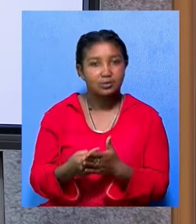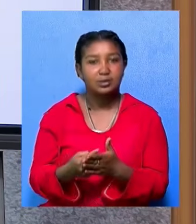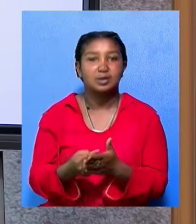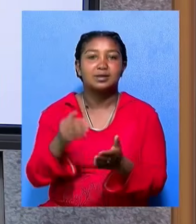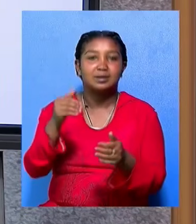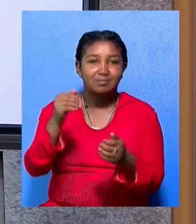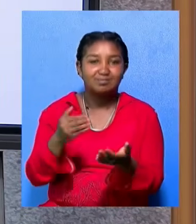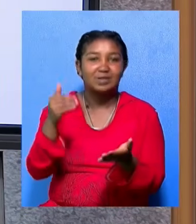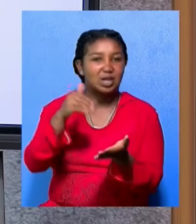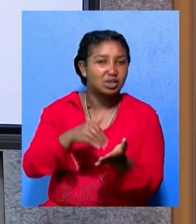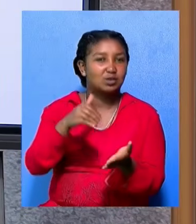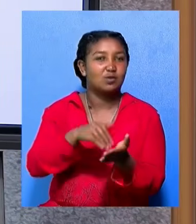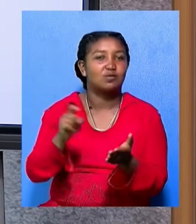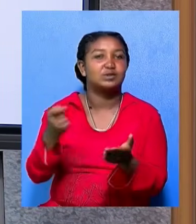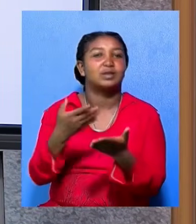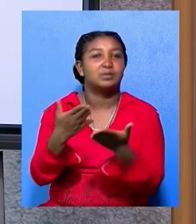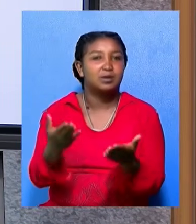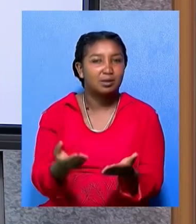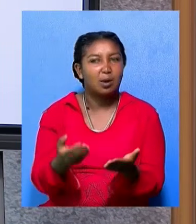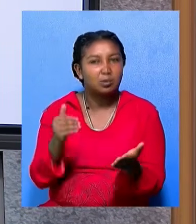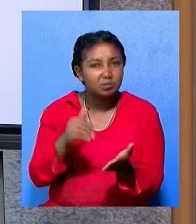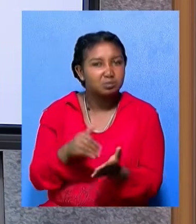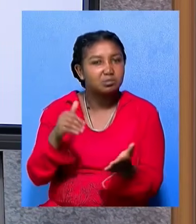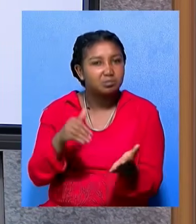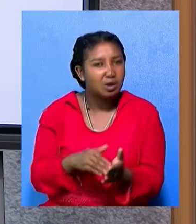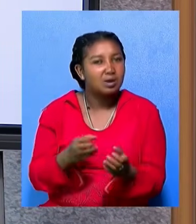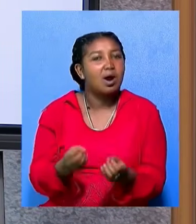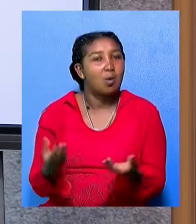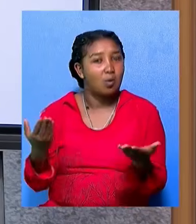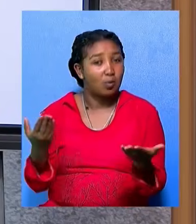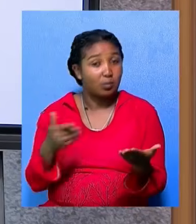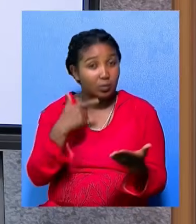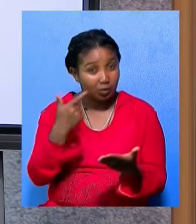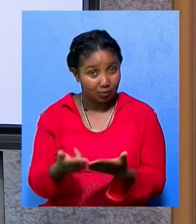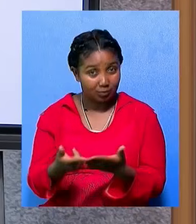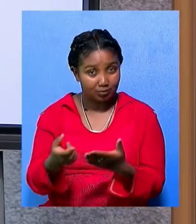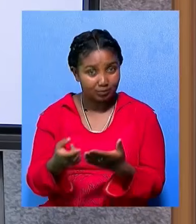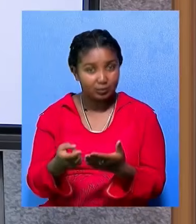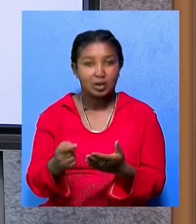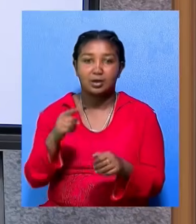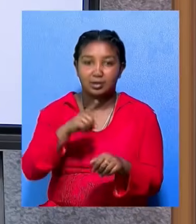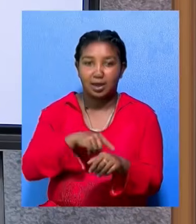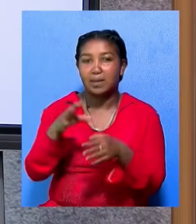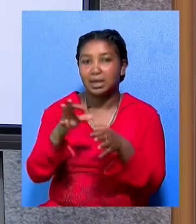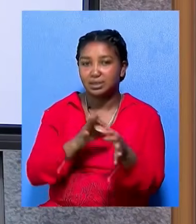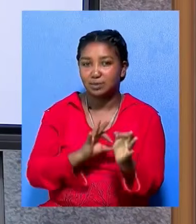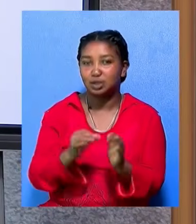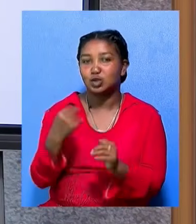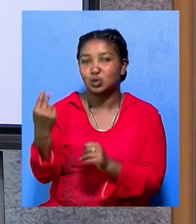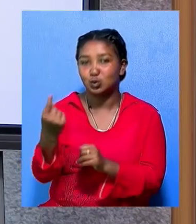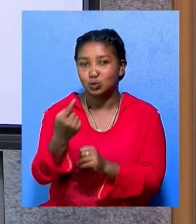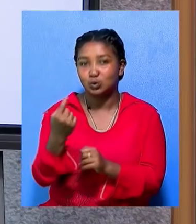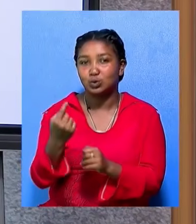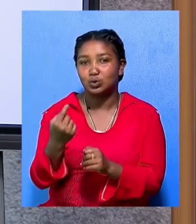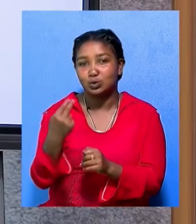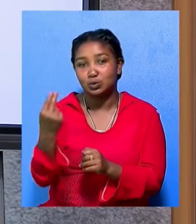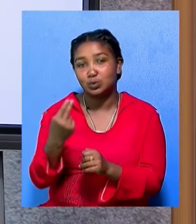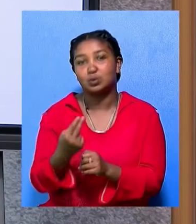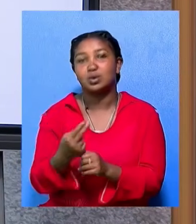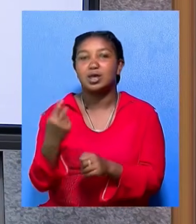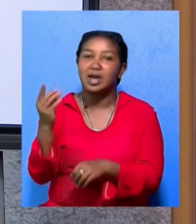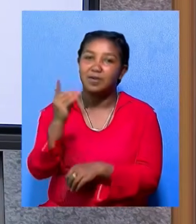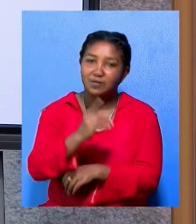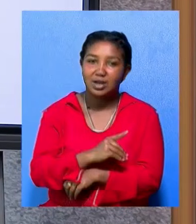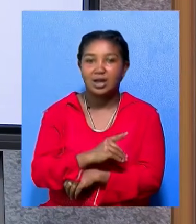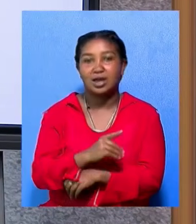redundancy of something. How something happens again and again, okay? And time expressions are used just every